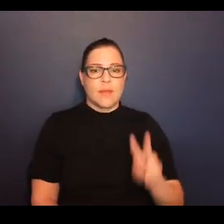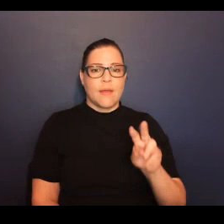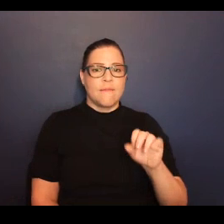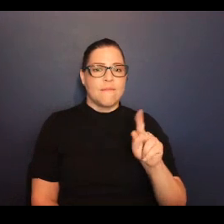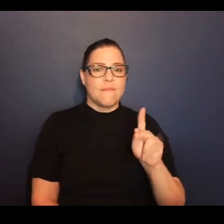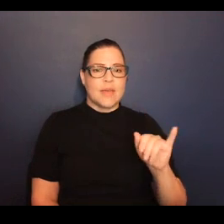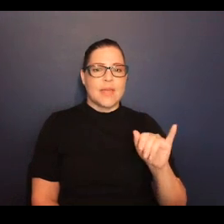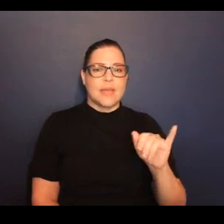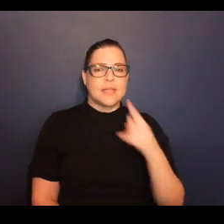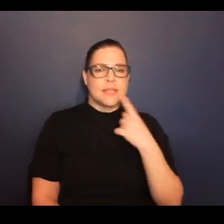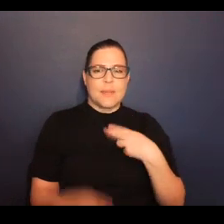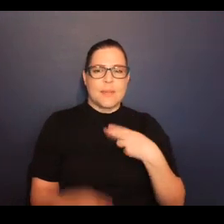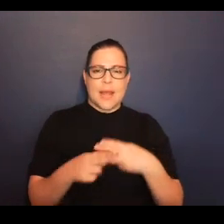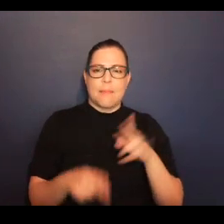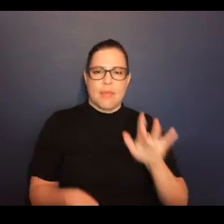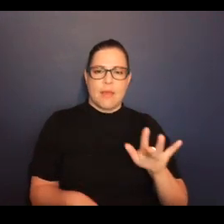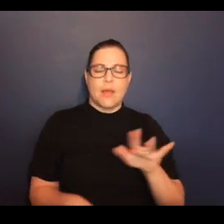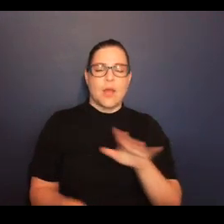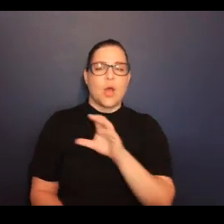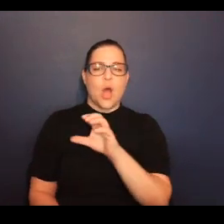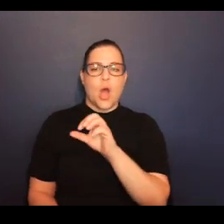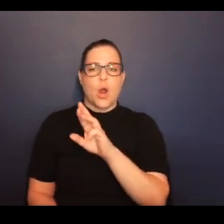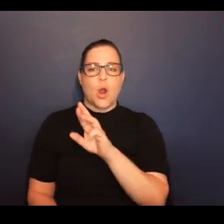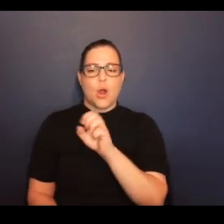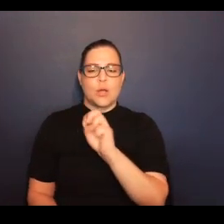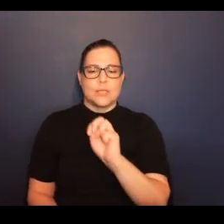name and unmute them. Yes, it is Mr. Carlton.